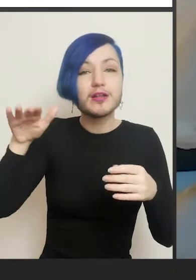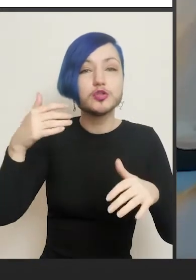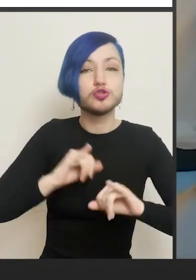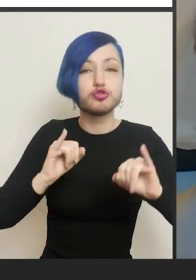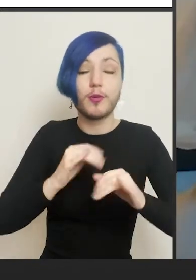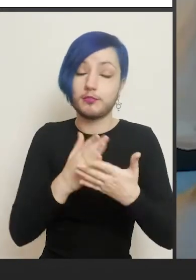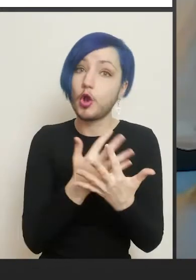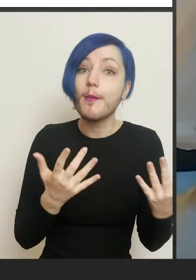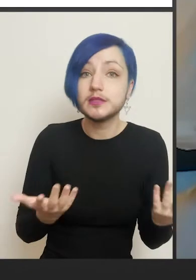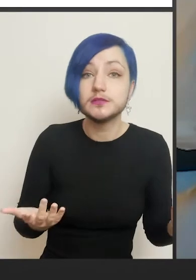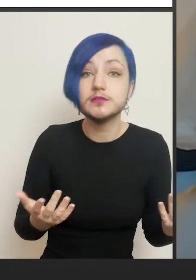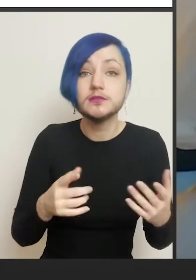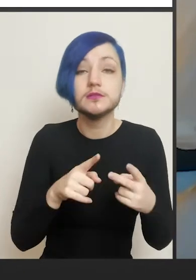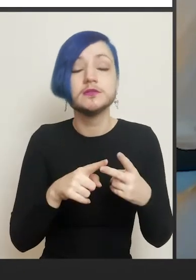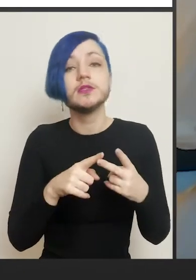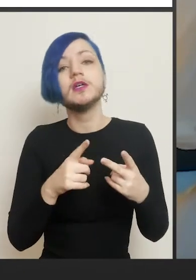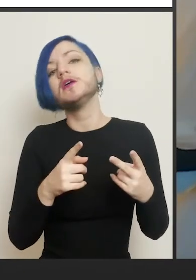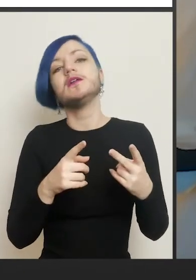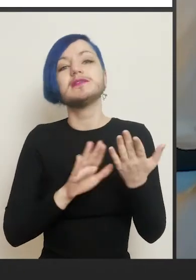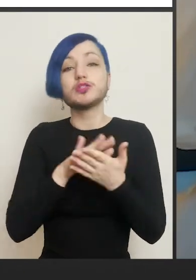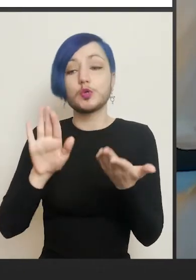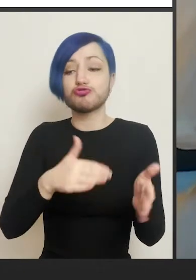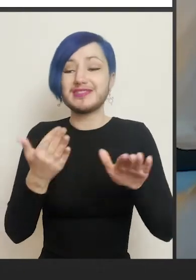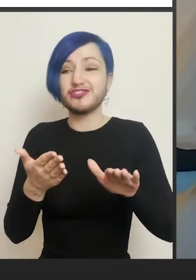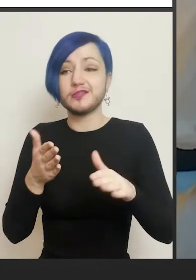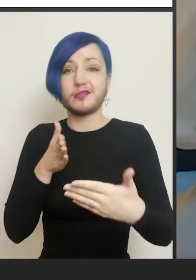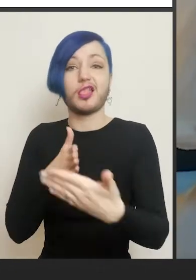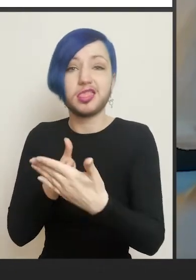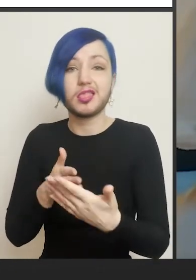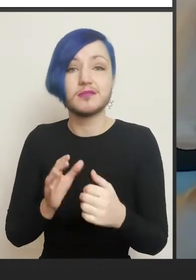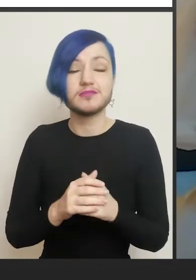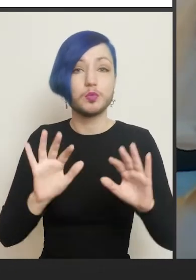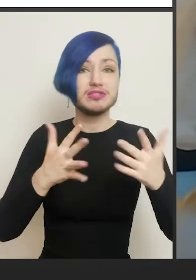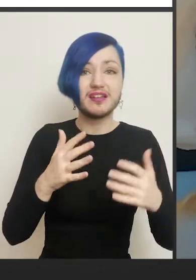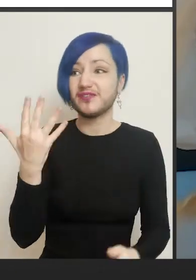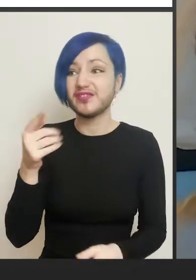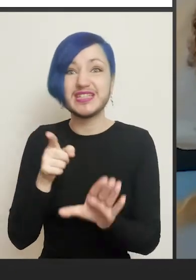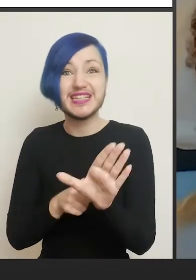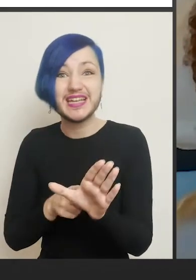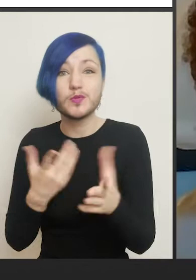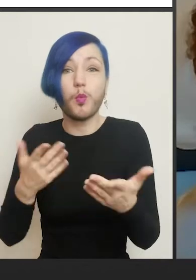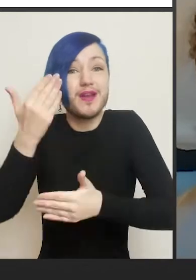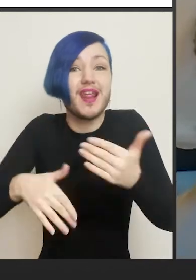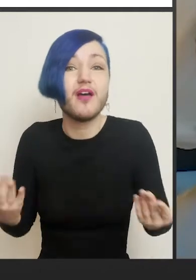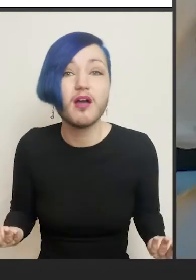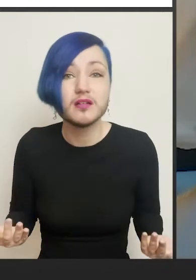trauma, I mean, that's common. It means the transition process could be like 10, 15 years,